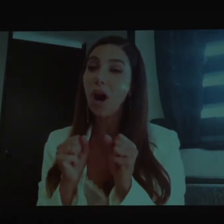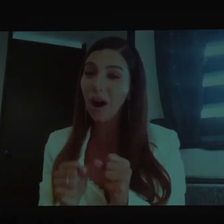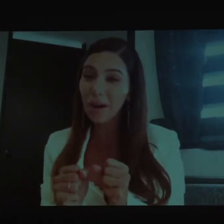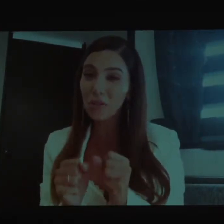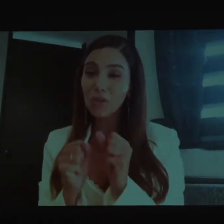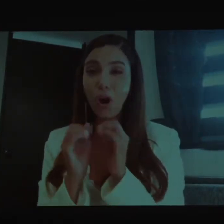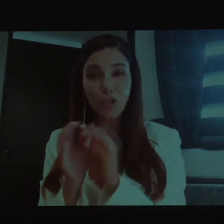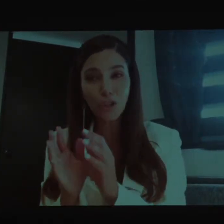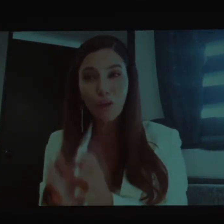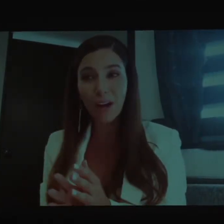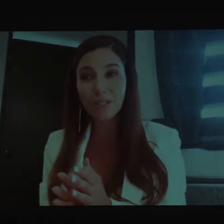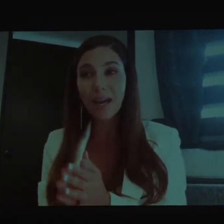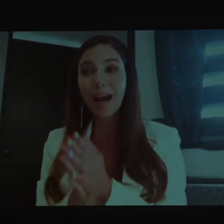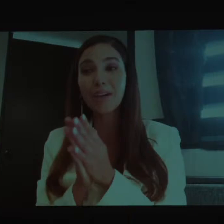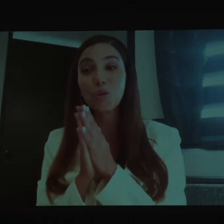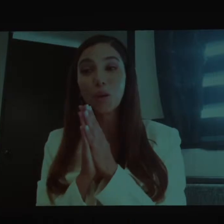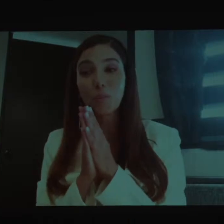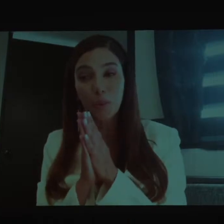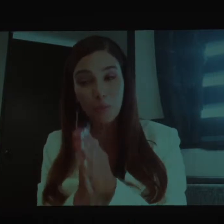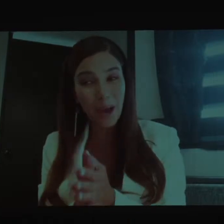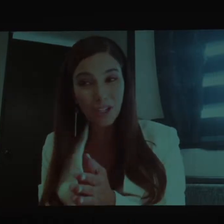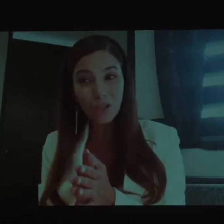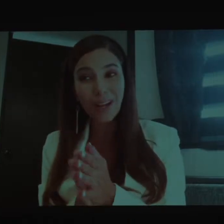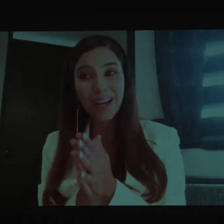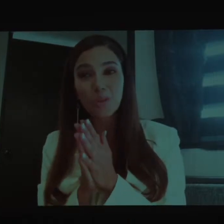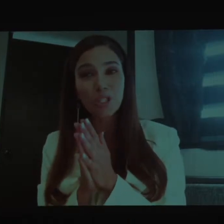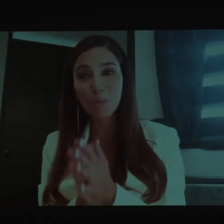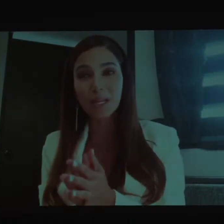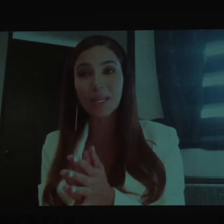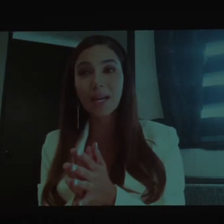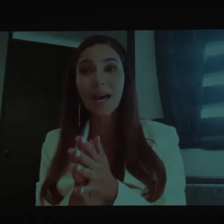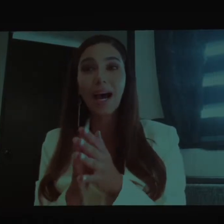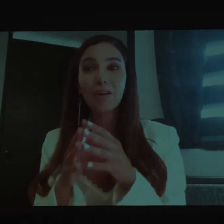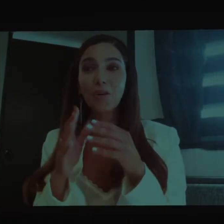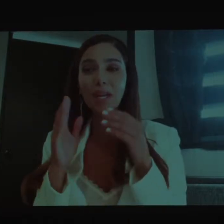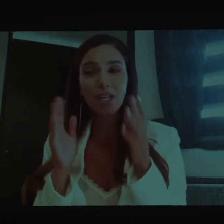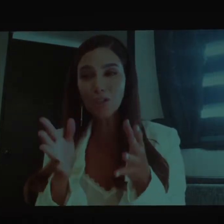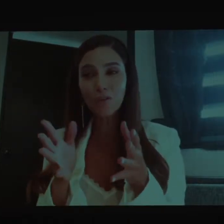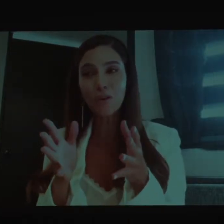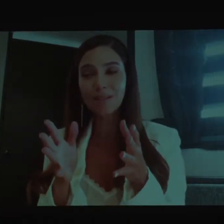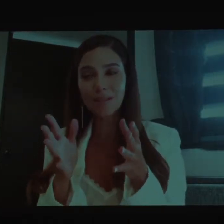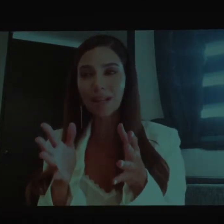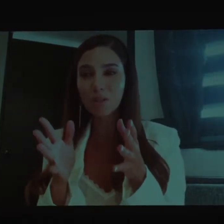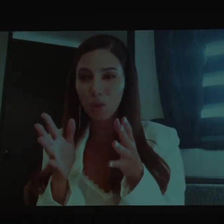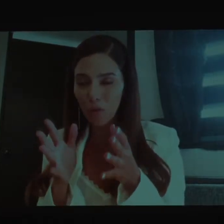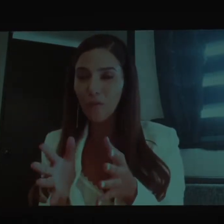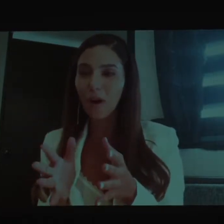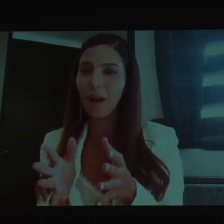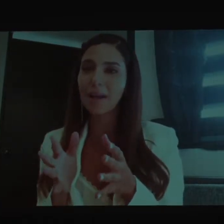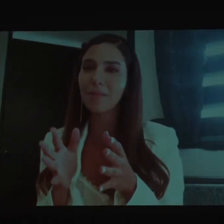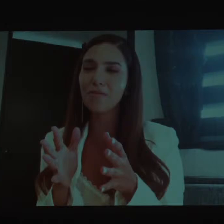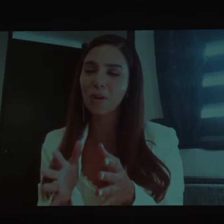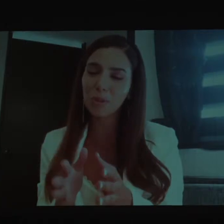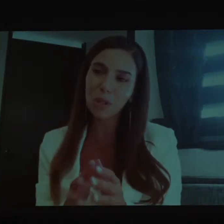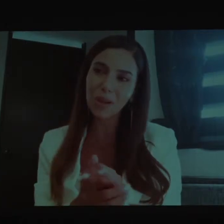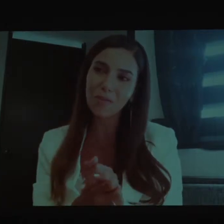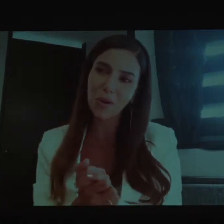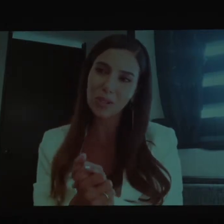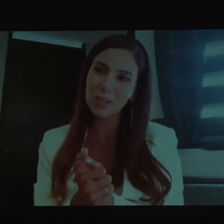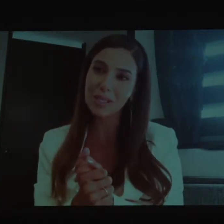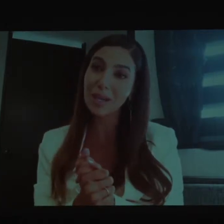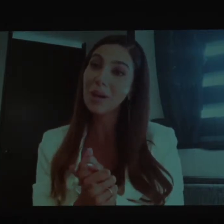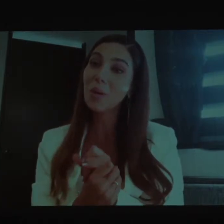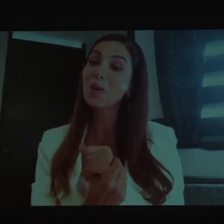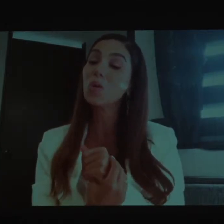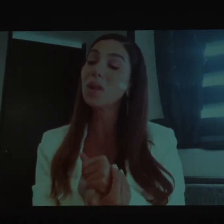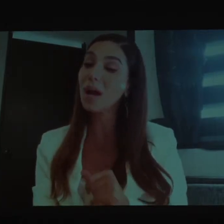you work hard on your craft and you do it with passion and respect. I know that each of you has a talent to go far, and I am very much looking